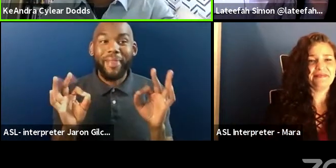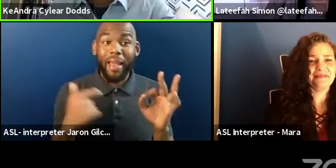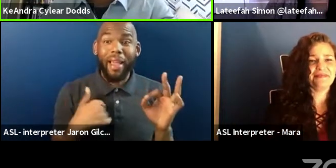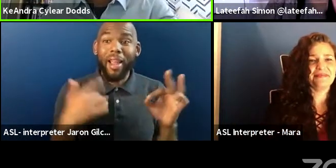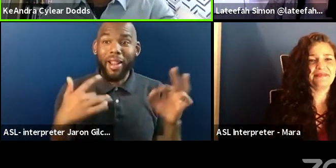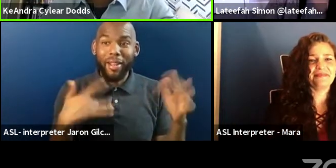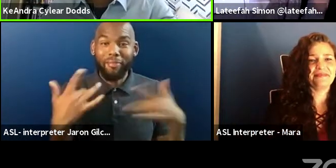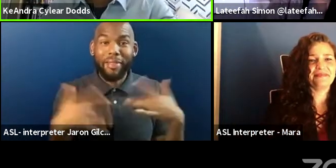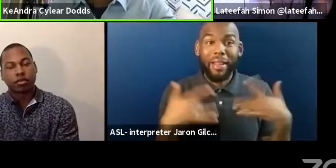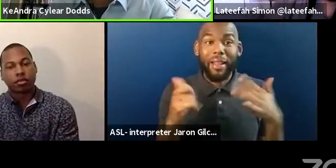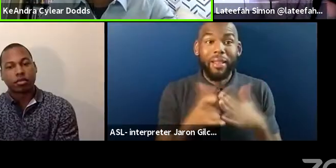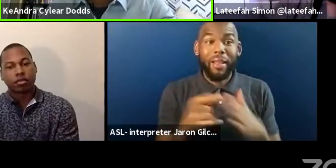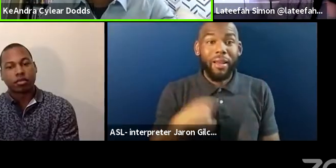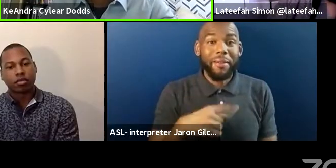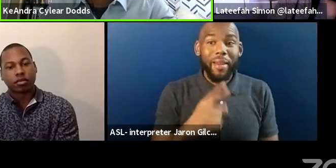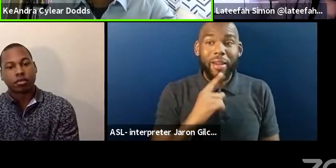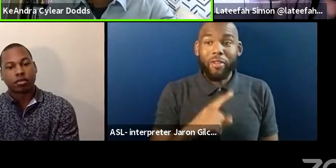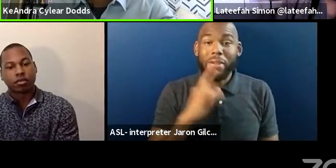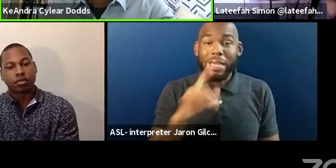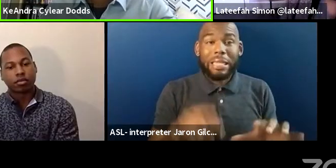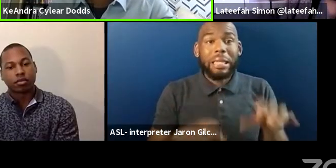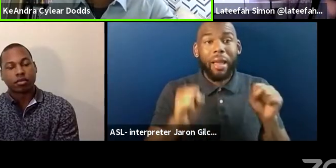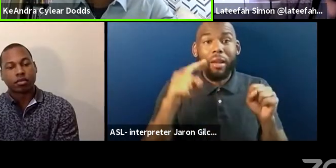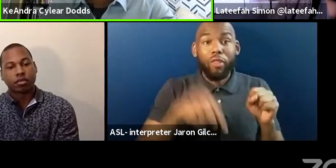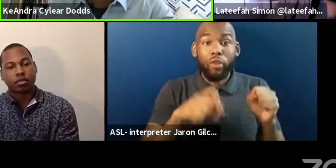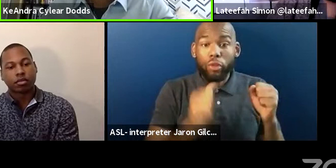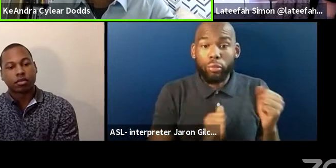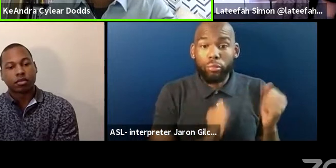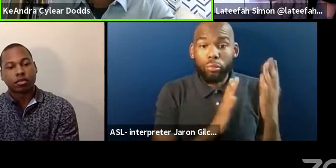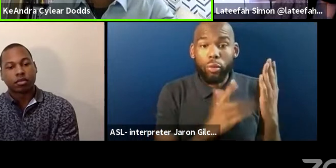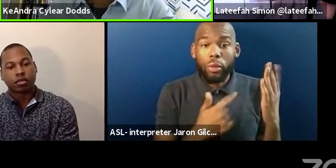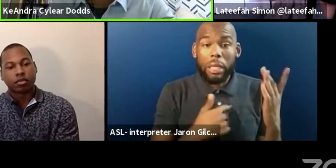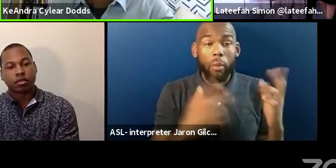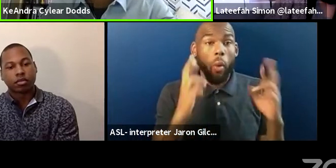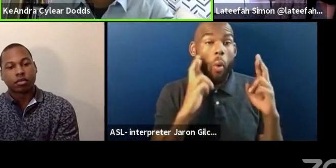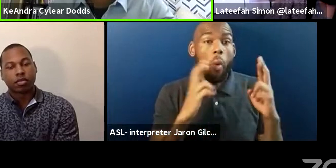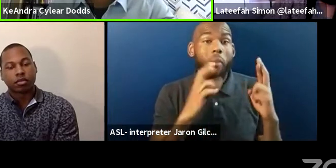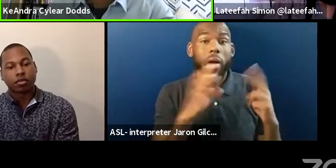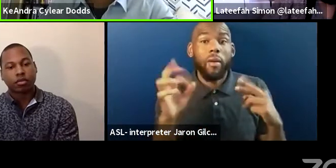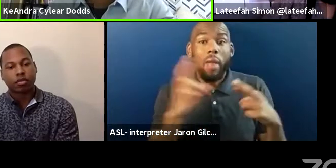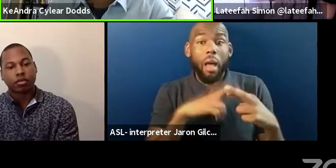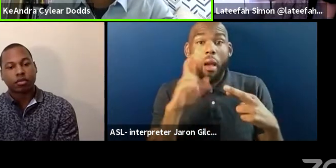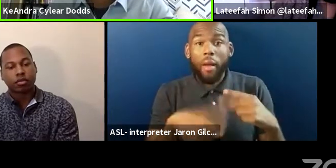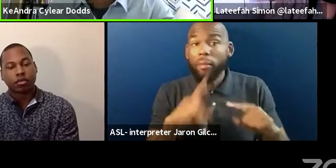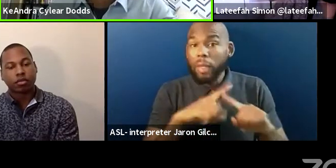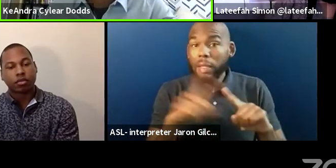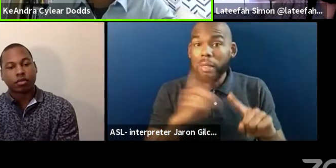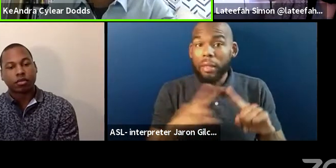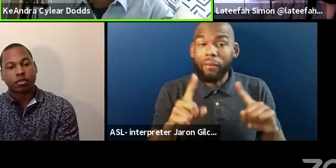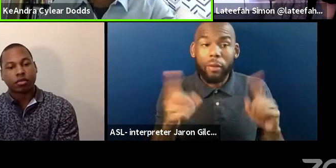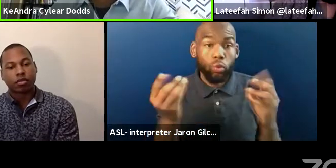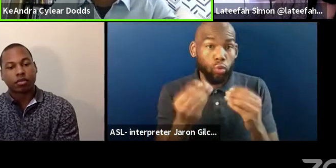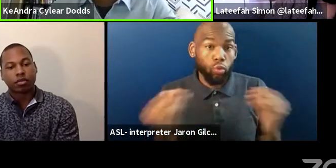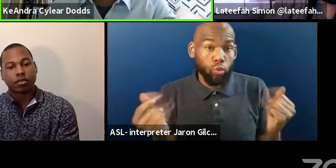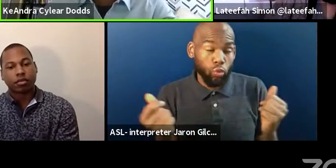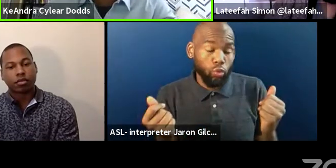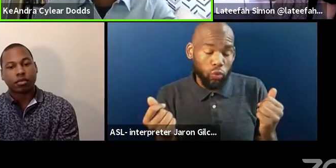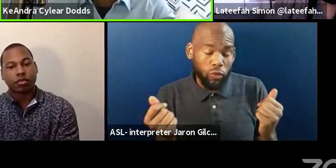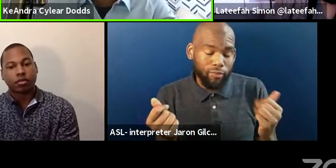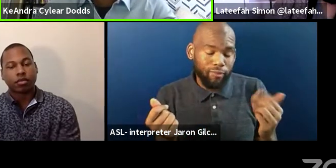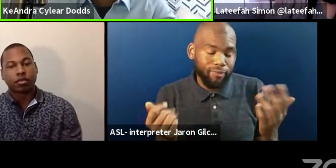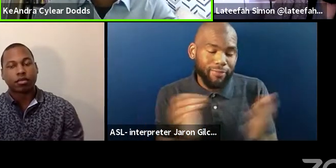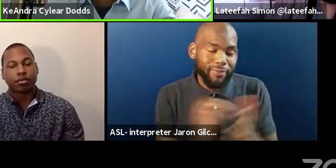we're you know, taking this approach and hopeful in the outcomes and different solutions that will come from